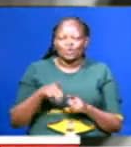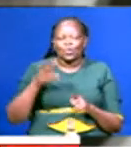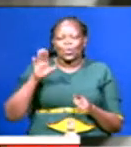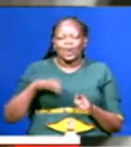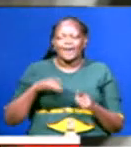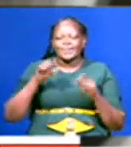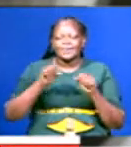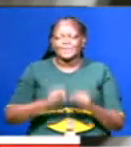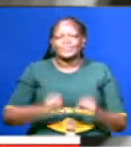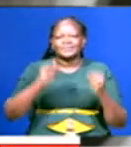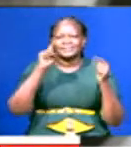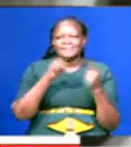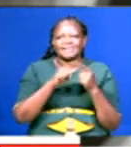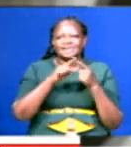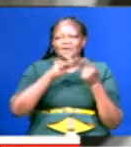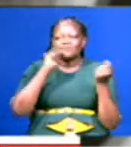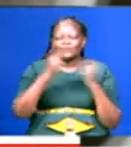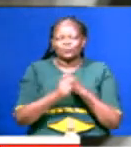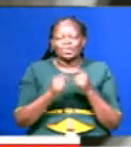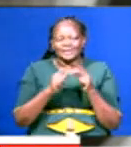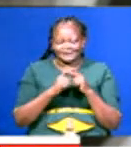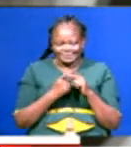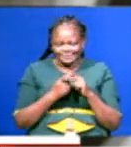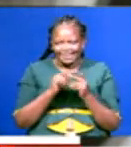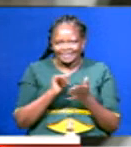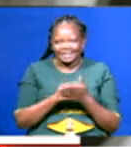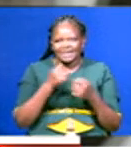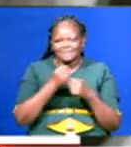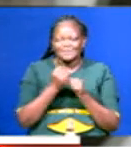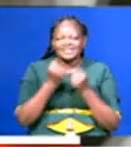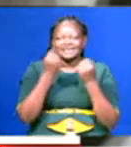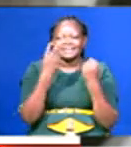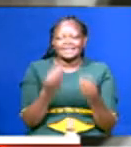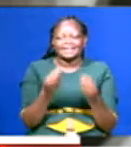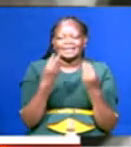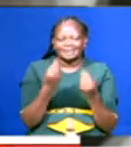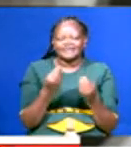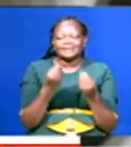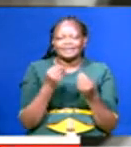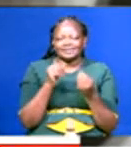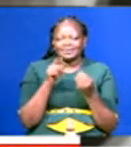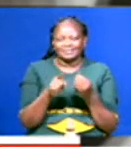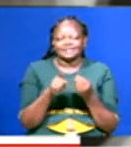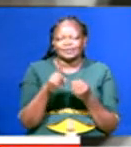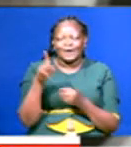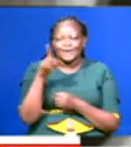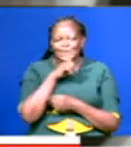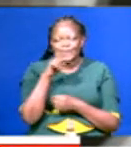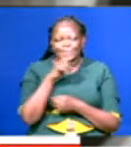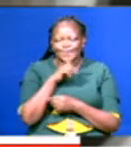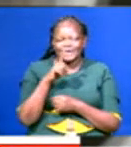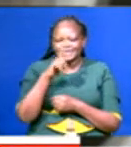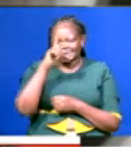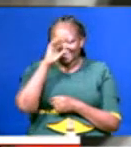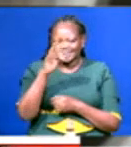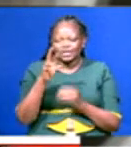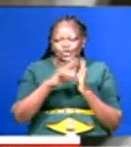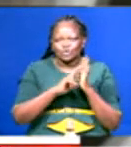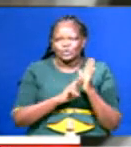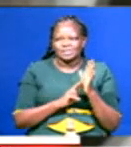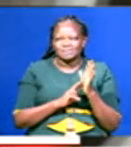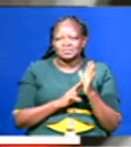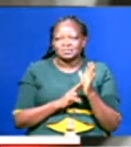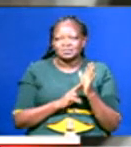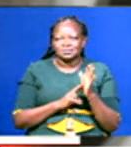until reforms were initiated that saw the easing of such restrictions. On the eve of the International